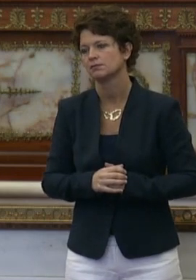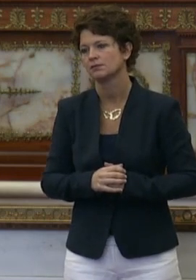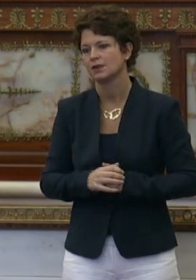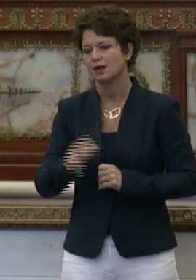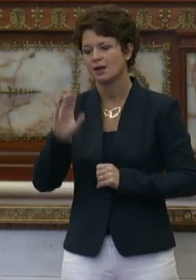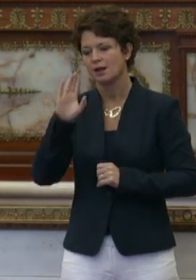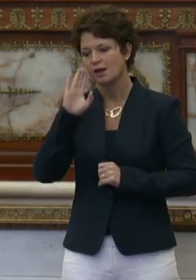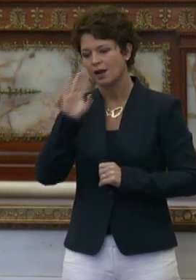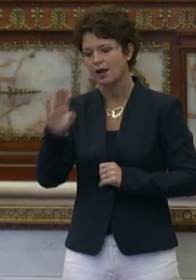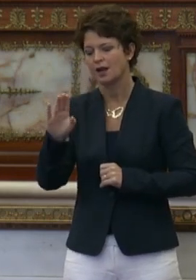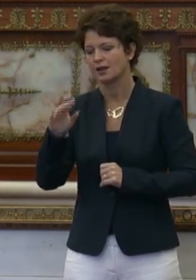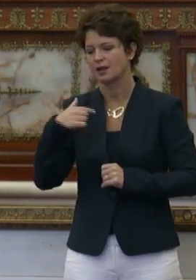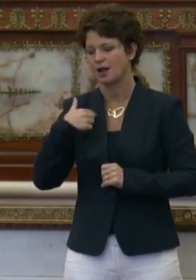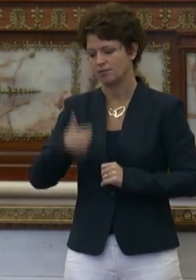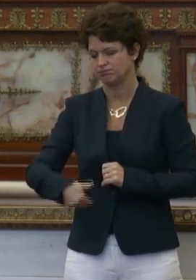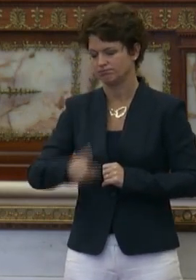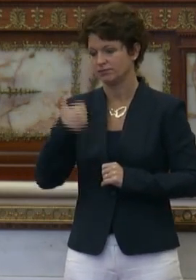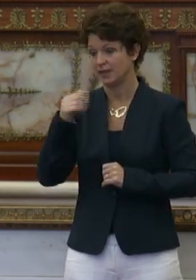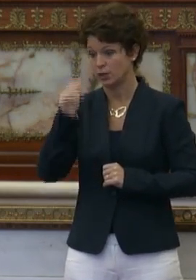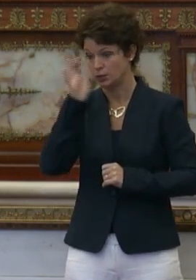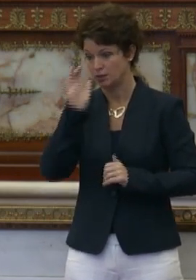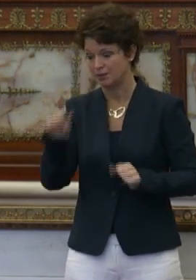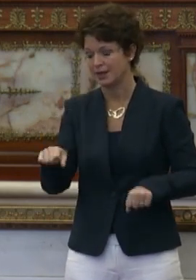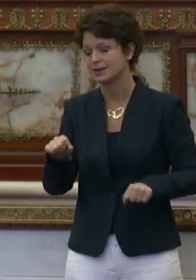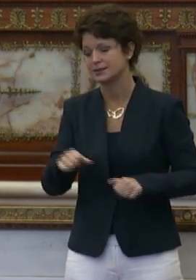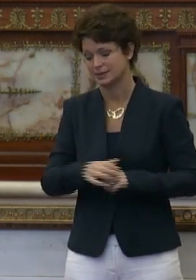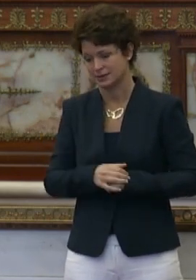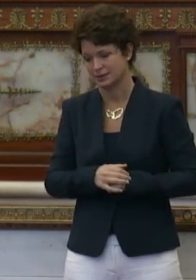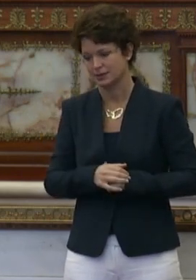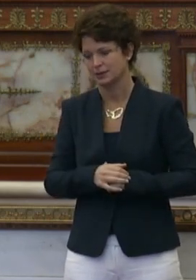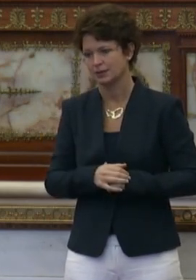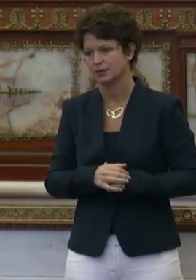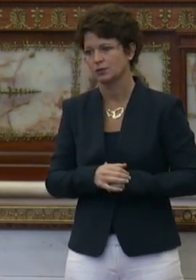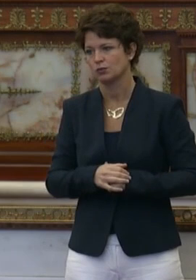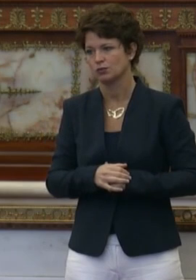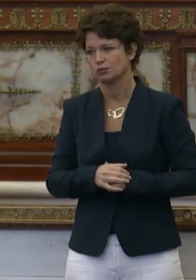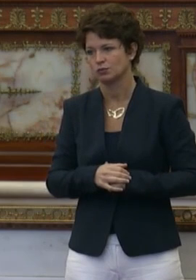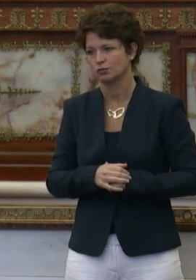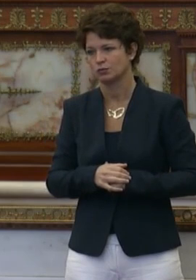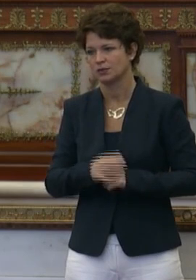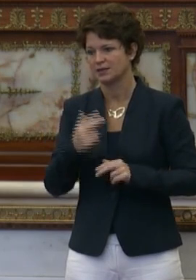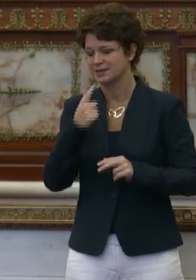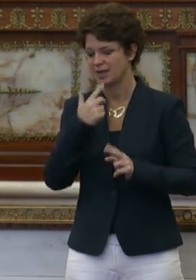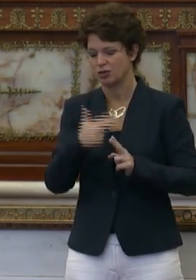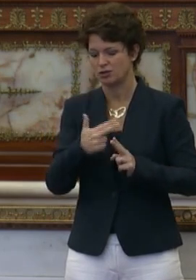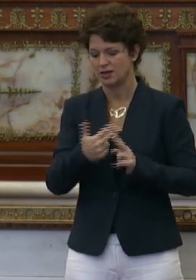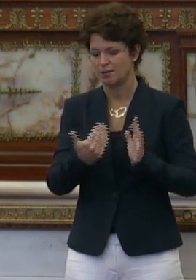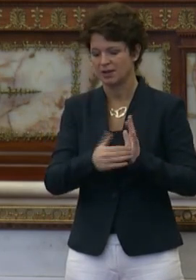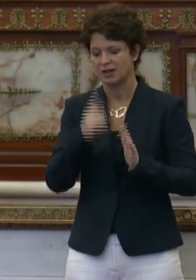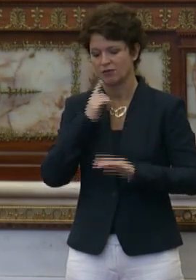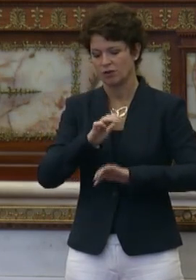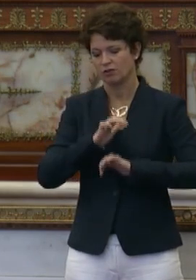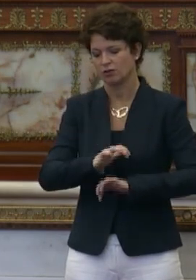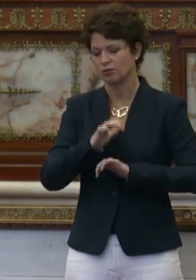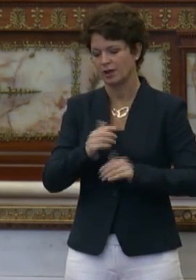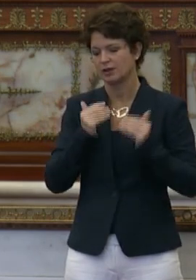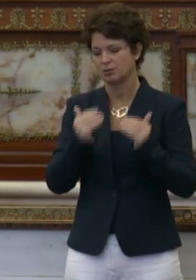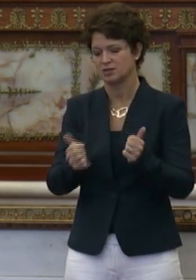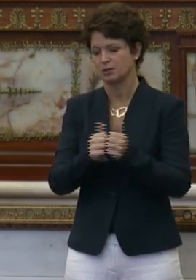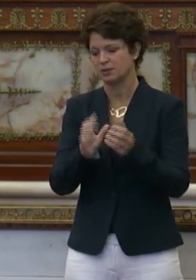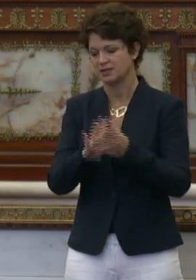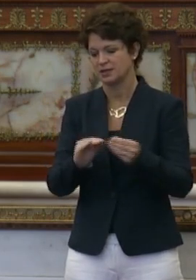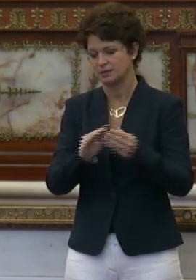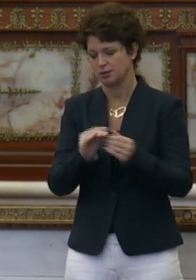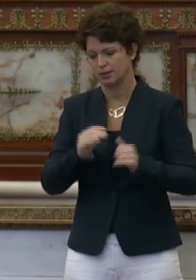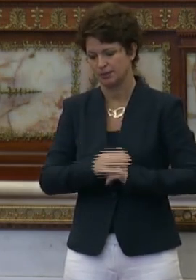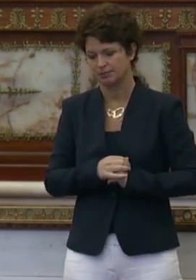Hi, my name is Fellini Williams. Can you hear me? Yes, we can hear you well. Listen, just state your name again for the record and please proceed with your